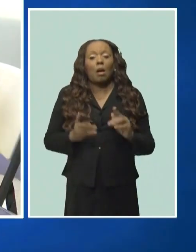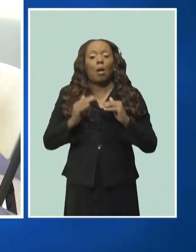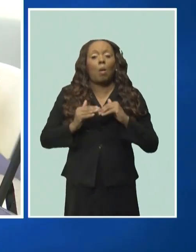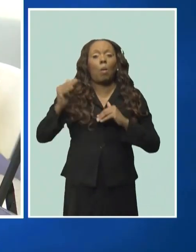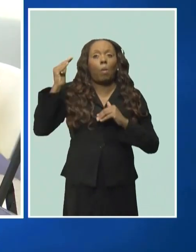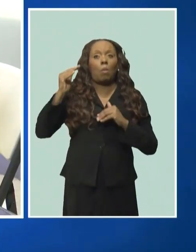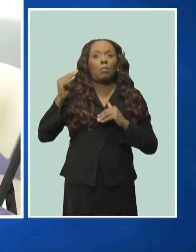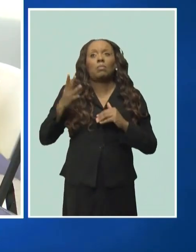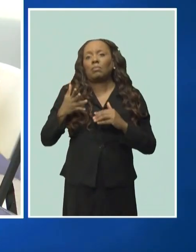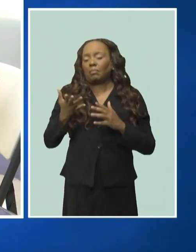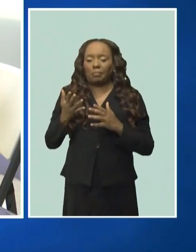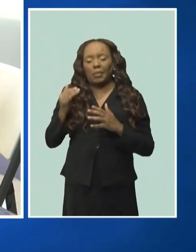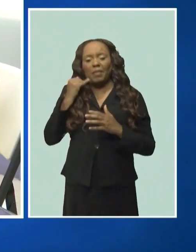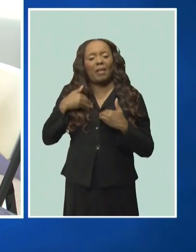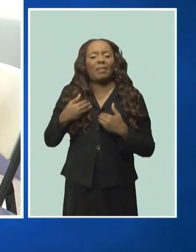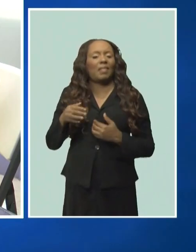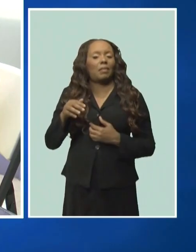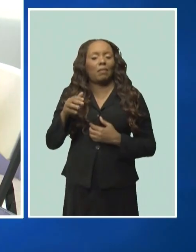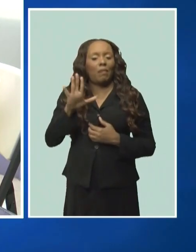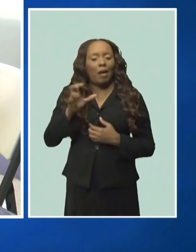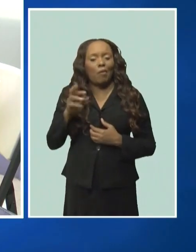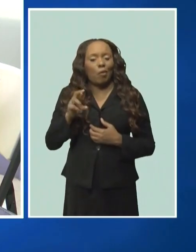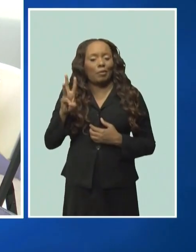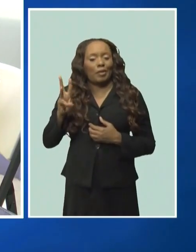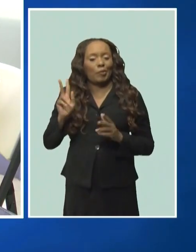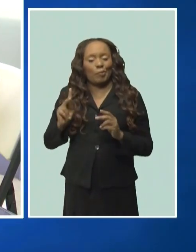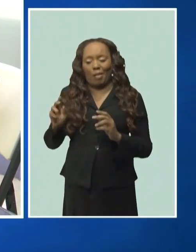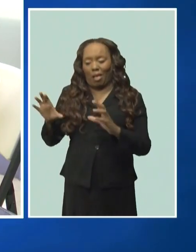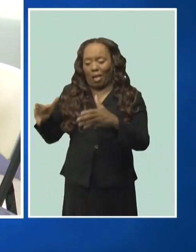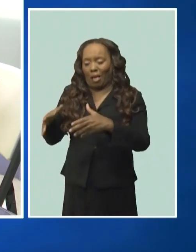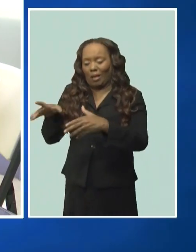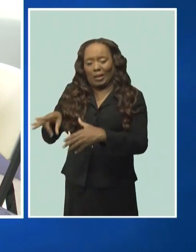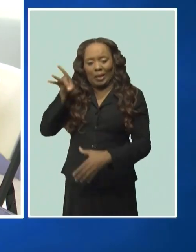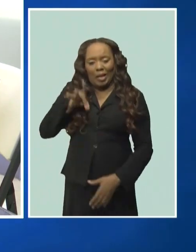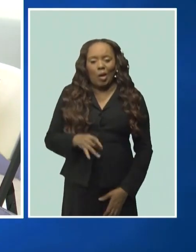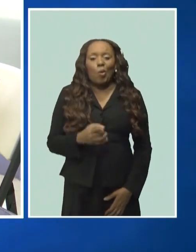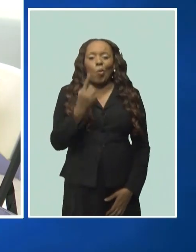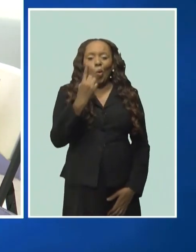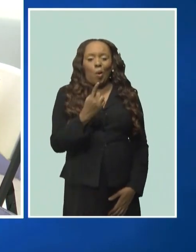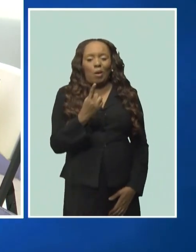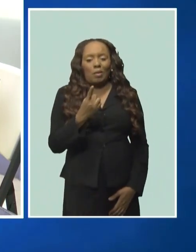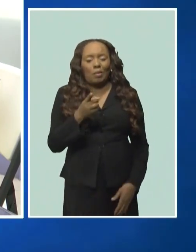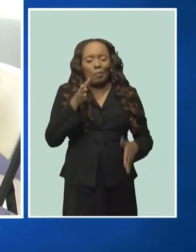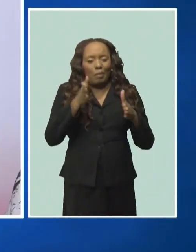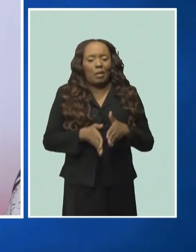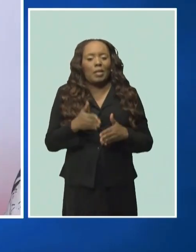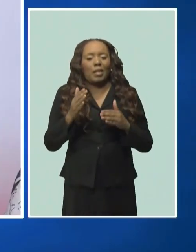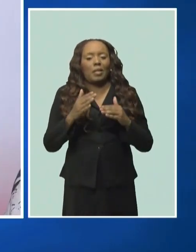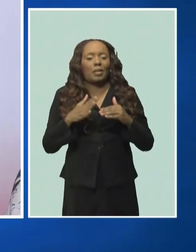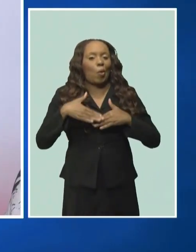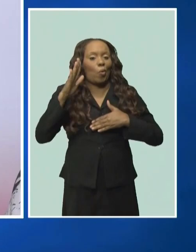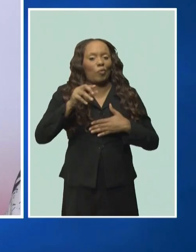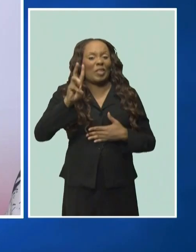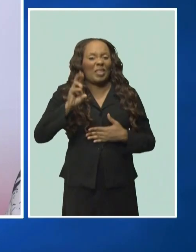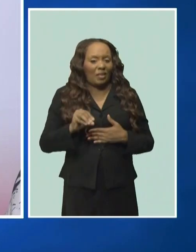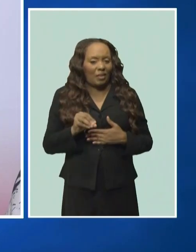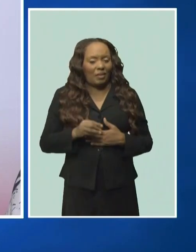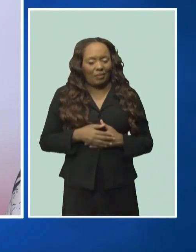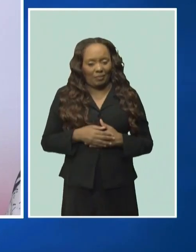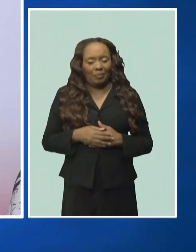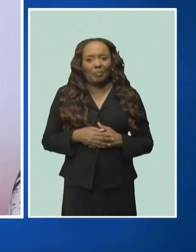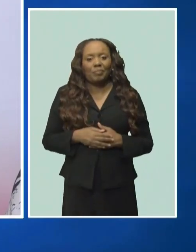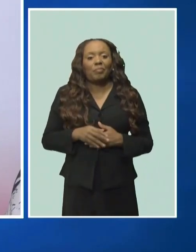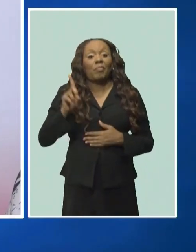Barbadian will be almost 60. So we have to be careful in terms of how we plan Barbados. You know, we have to make sure that we have events